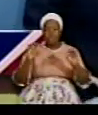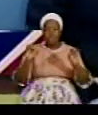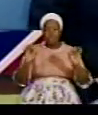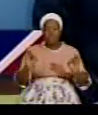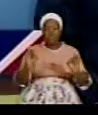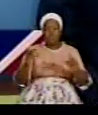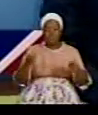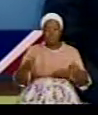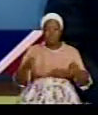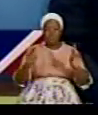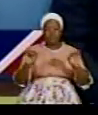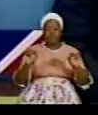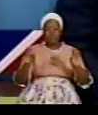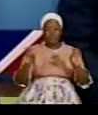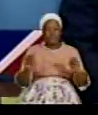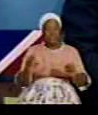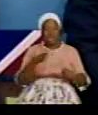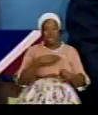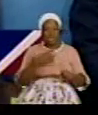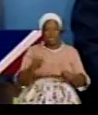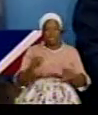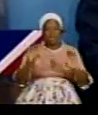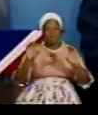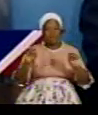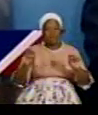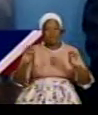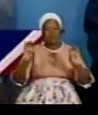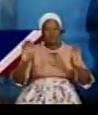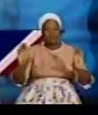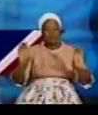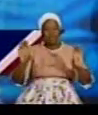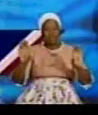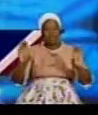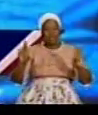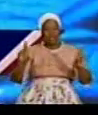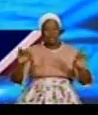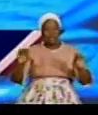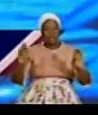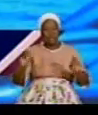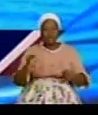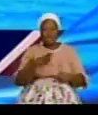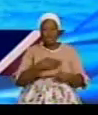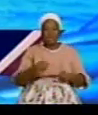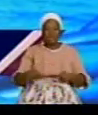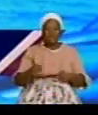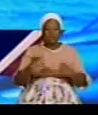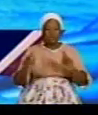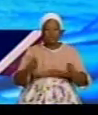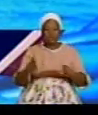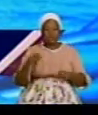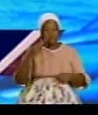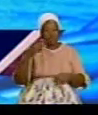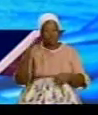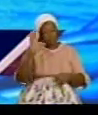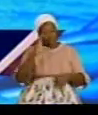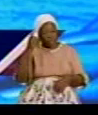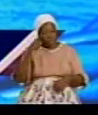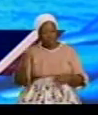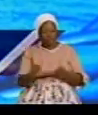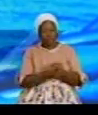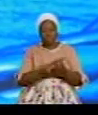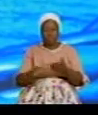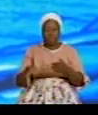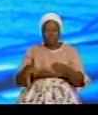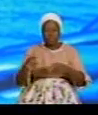chief of the people sought to destroy him, in verse 48, and could